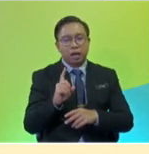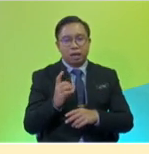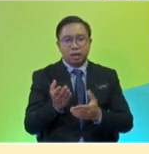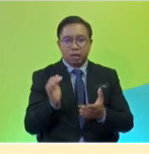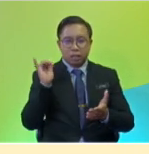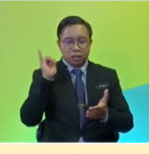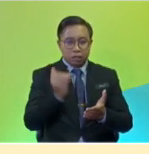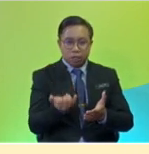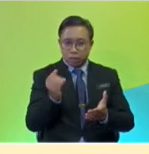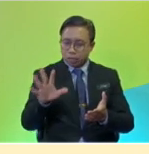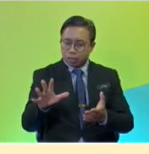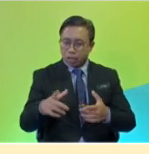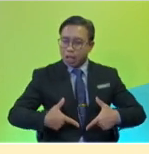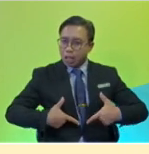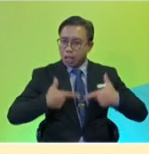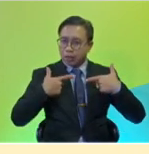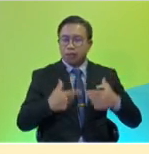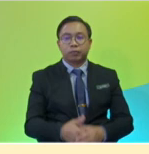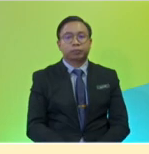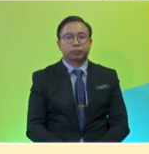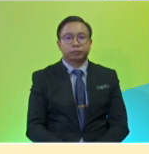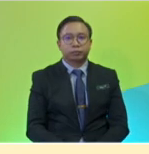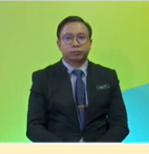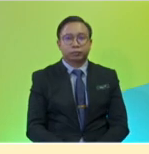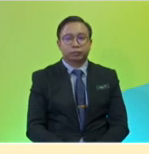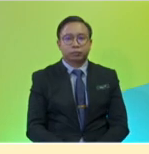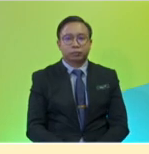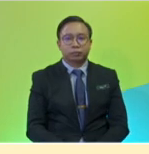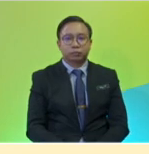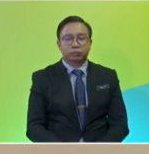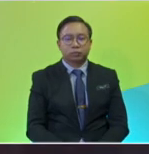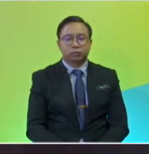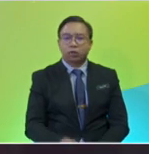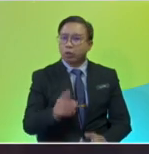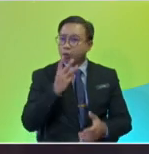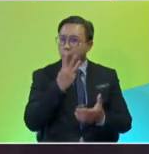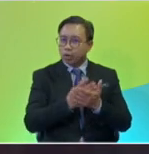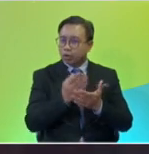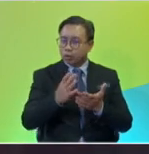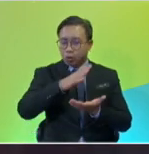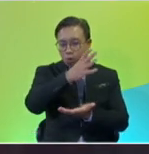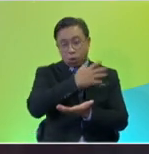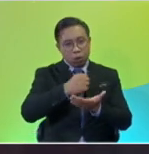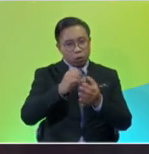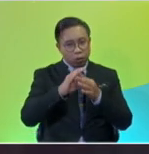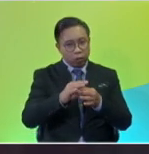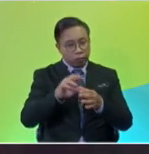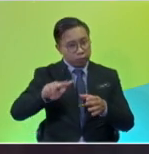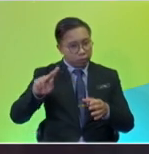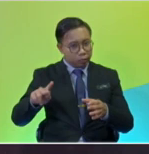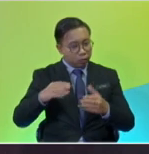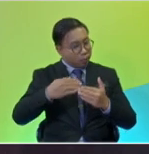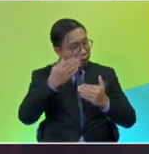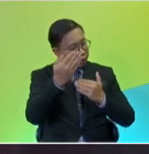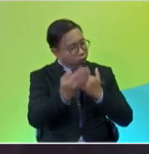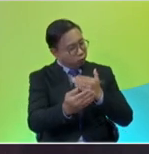all their trees. Yes. Okay, I guess that's all, Sean. Mm-hmm. All right, so well done to all of our pupils. But before we end